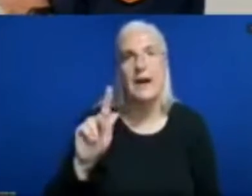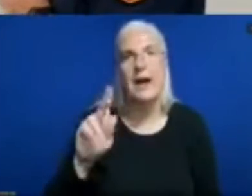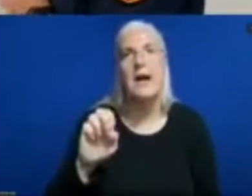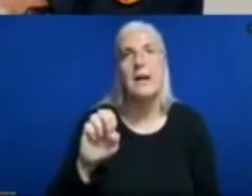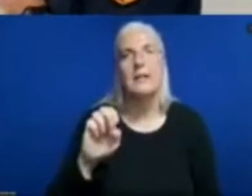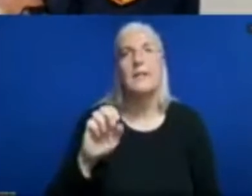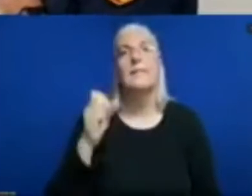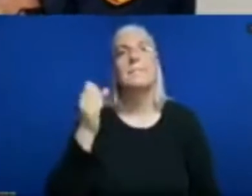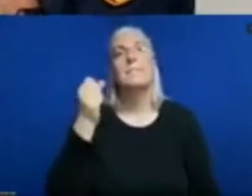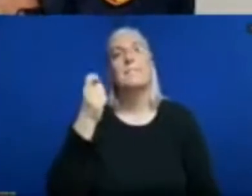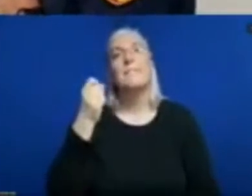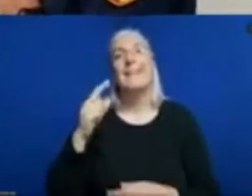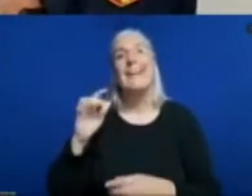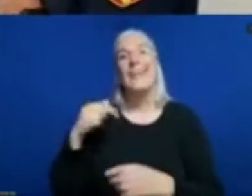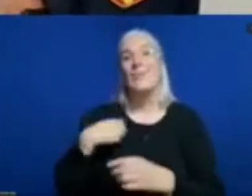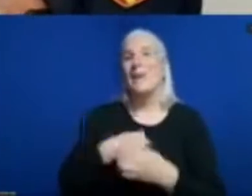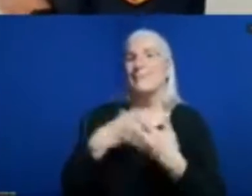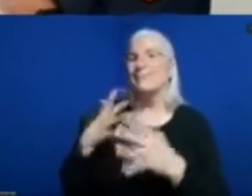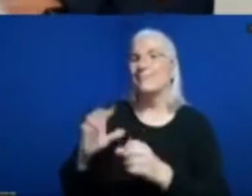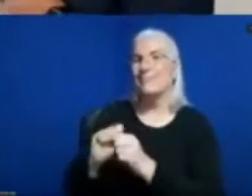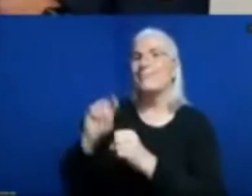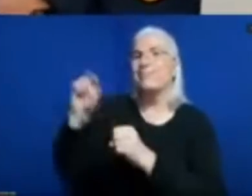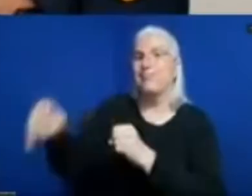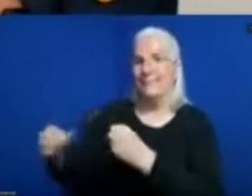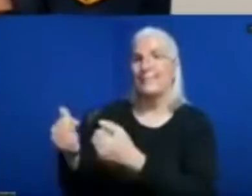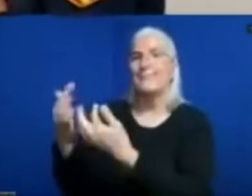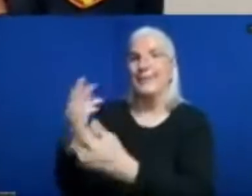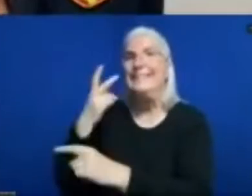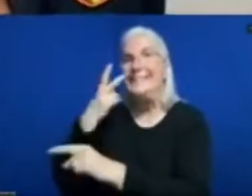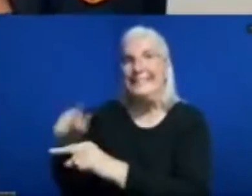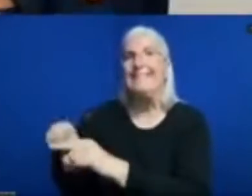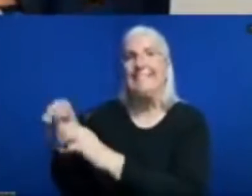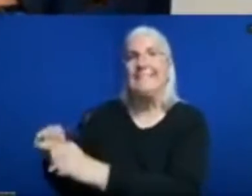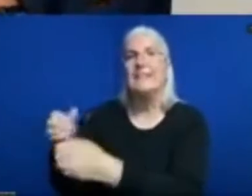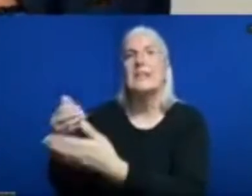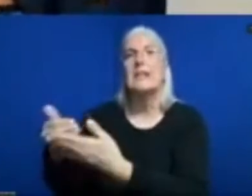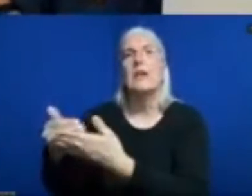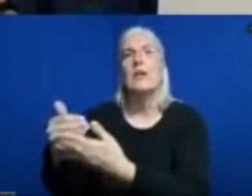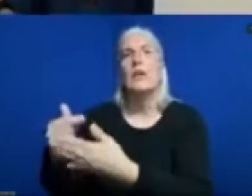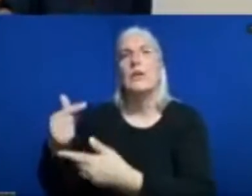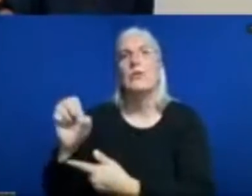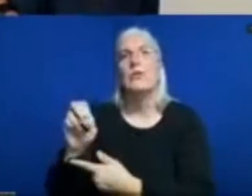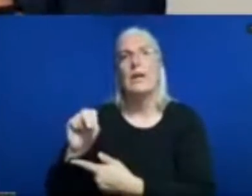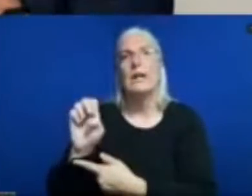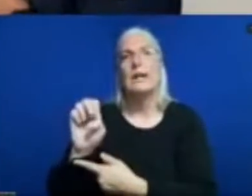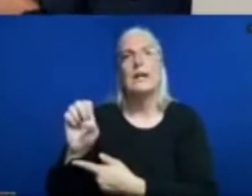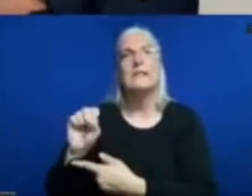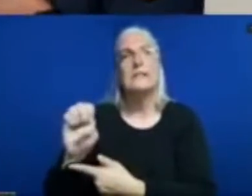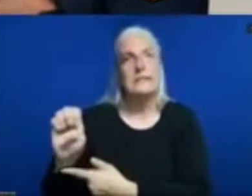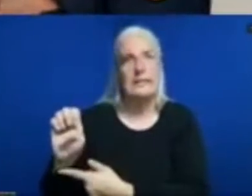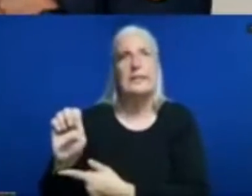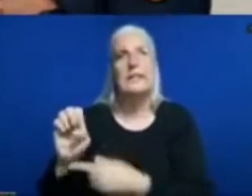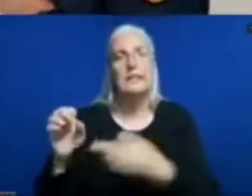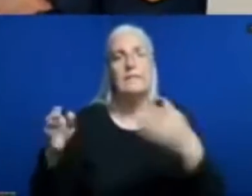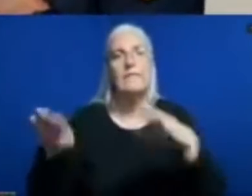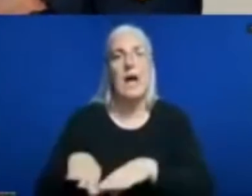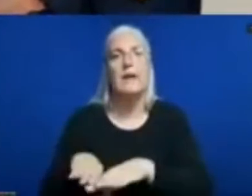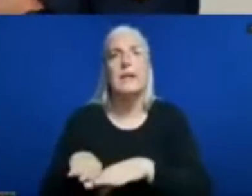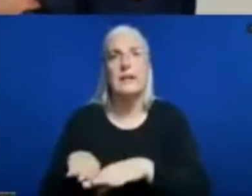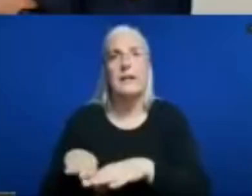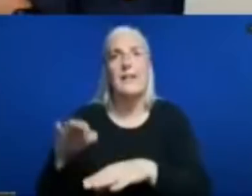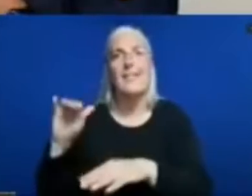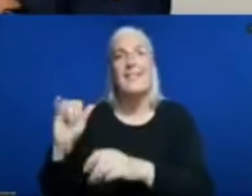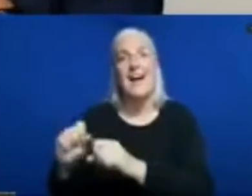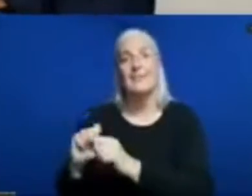is progressing to the south and west as well. It's gone over the escarpment. And I think by the end of tonight or early